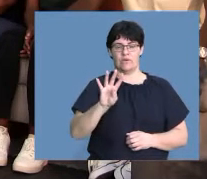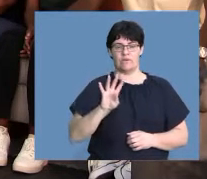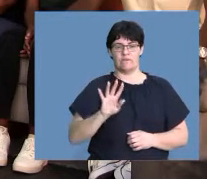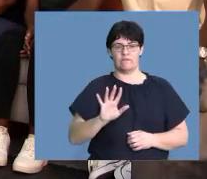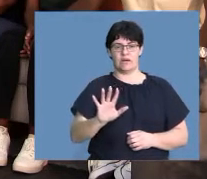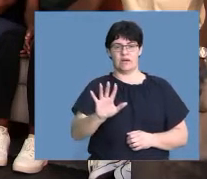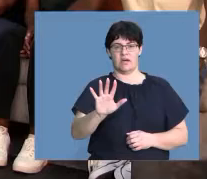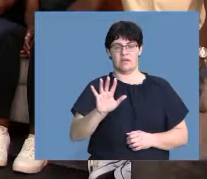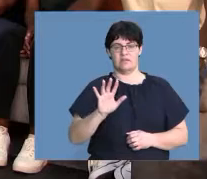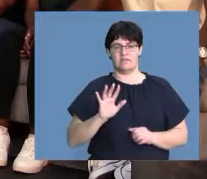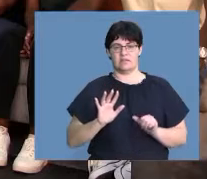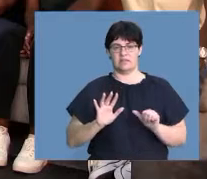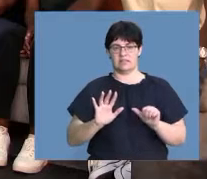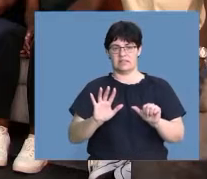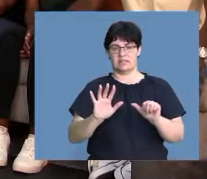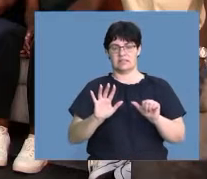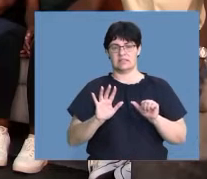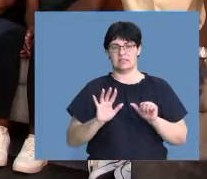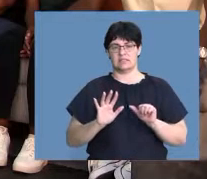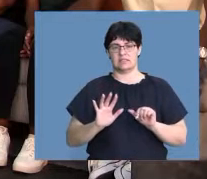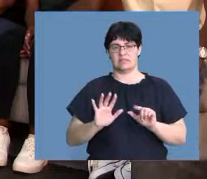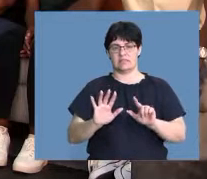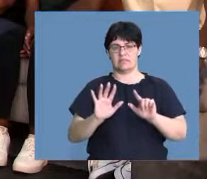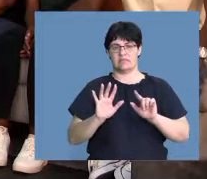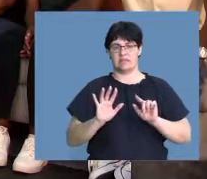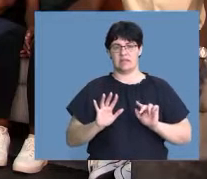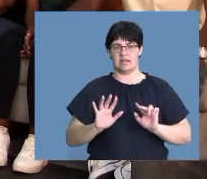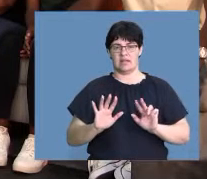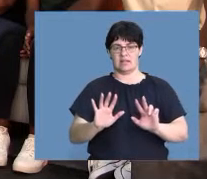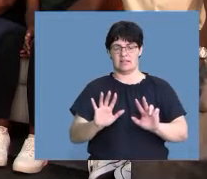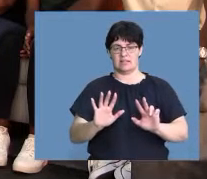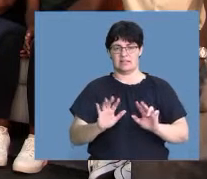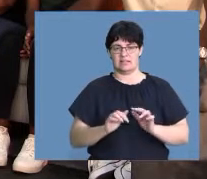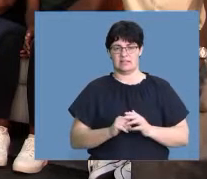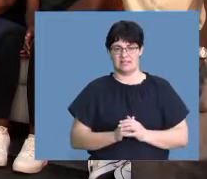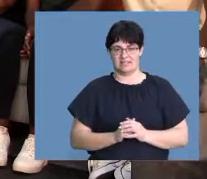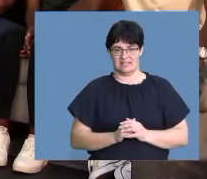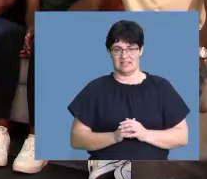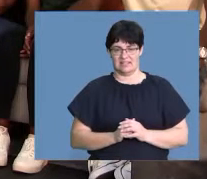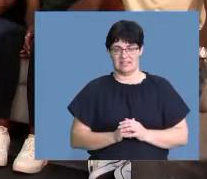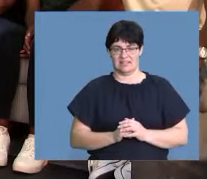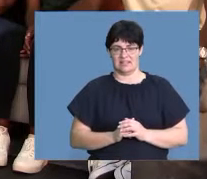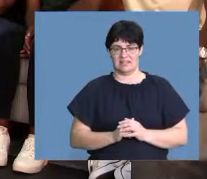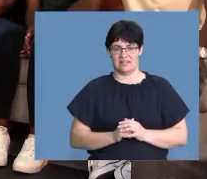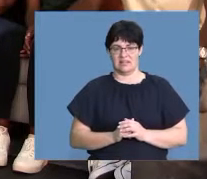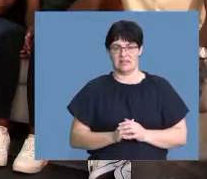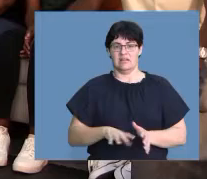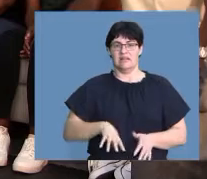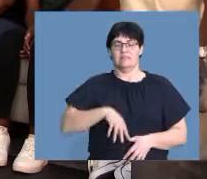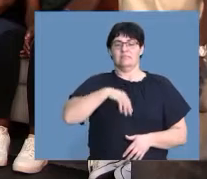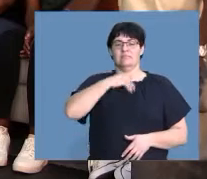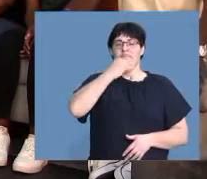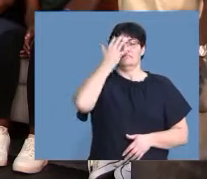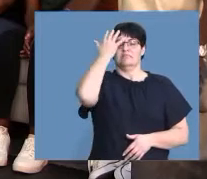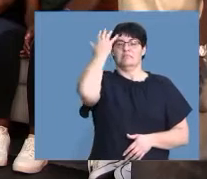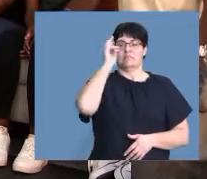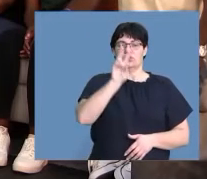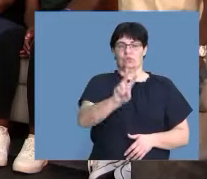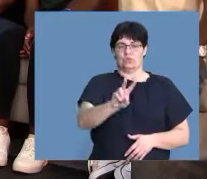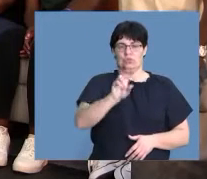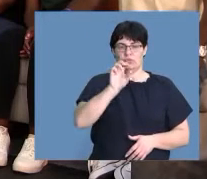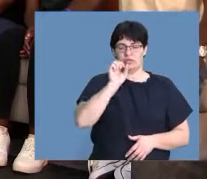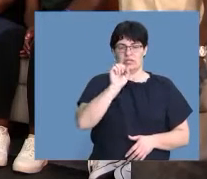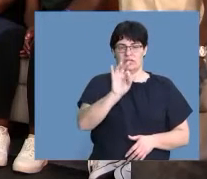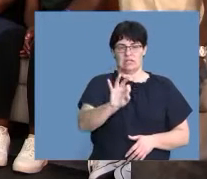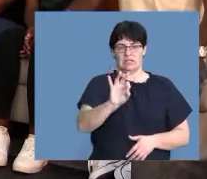4, 5, 6, 7, 8. And in. 2,